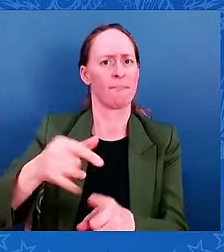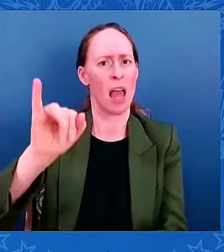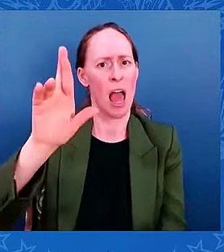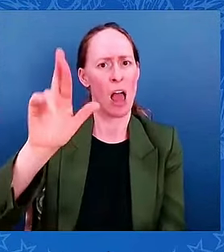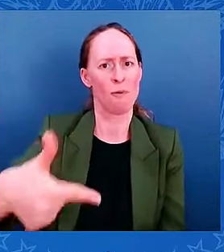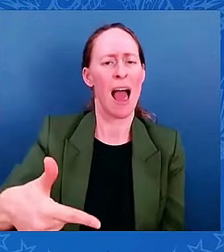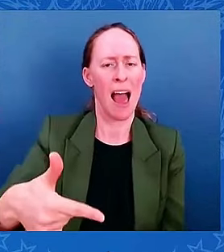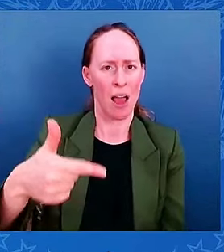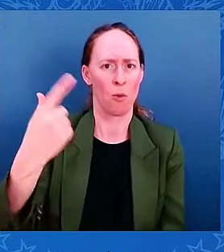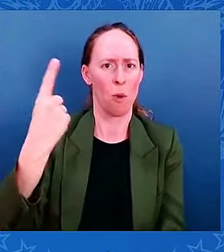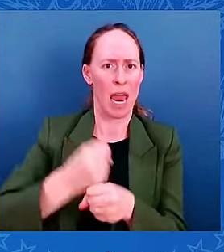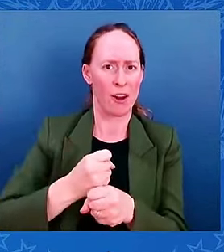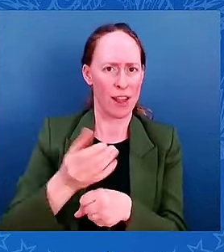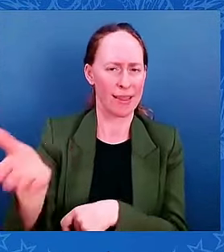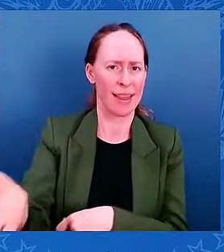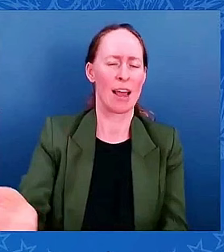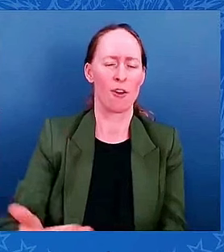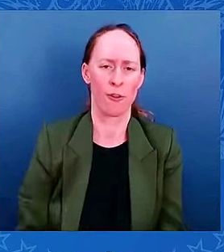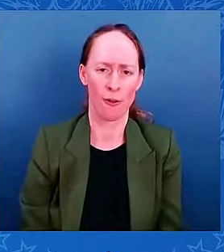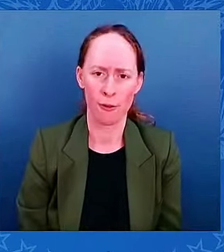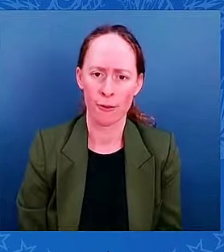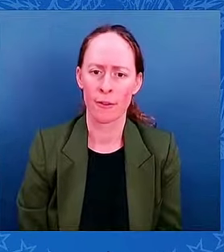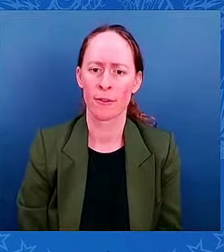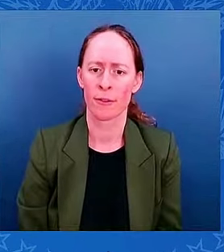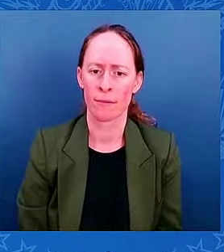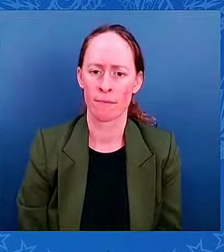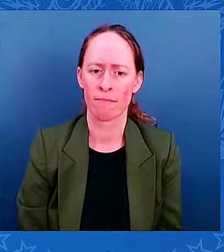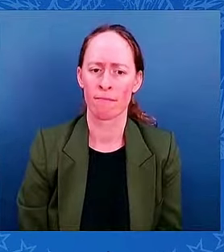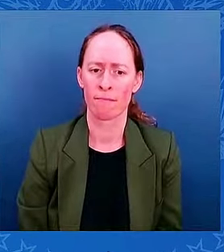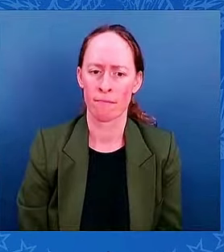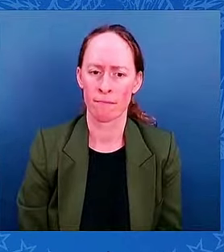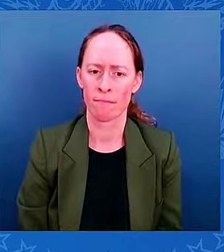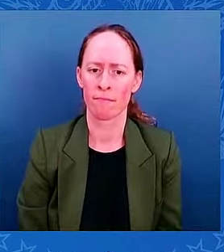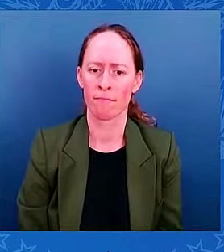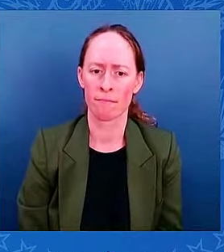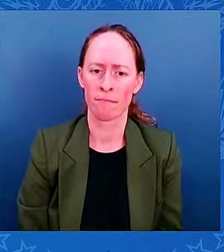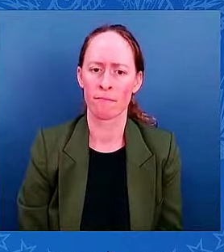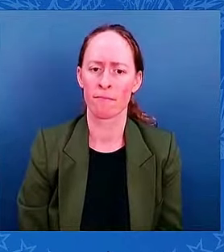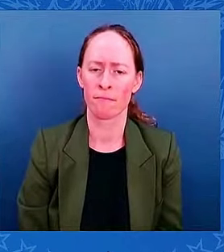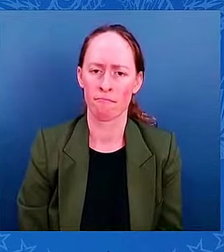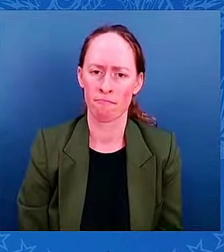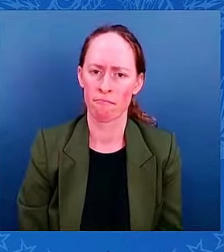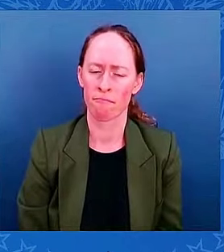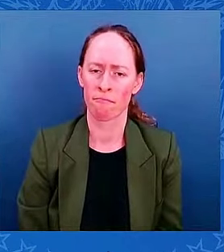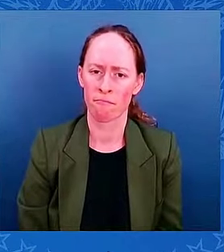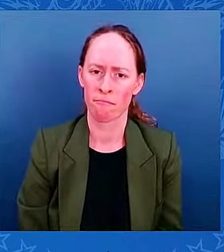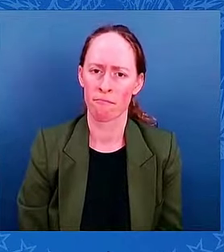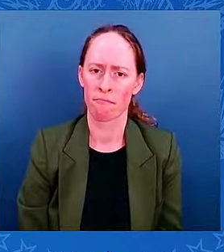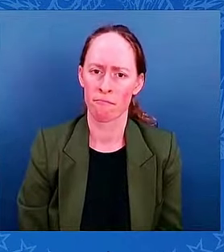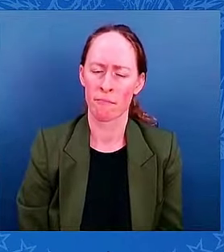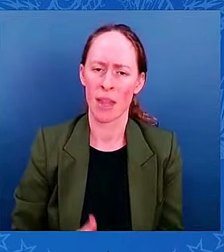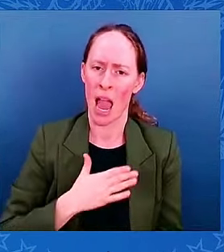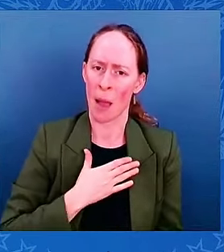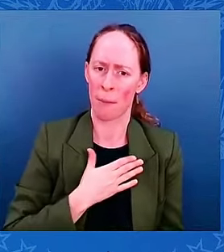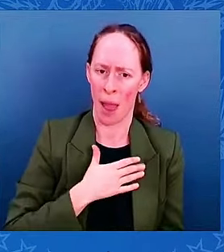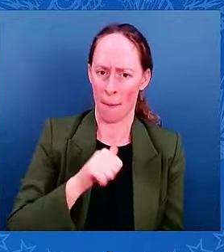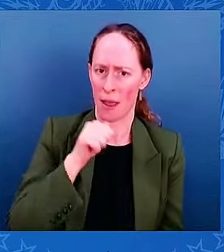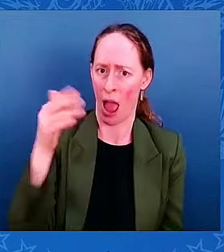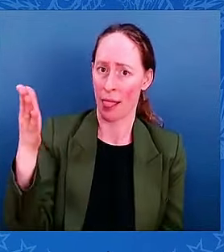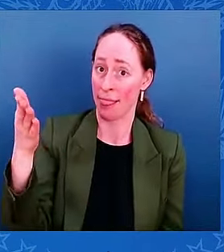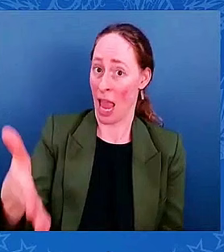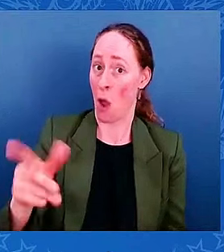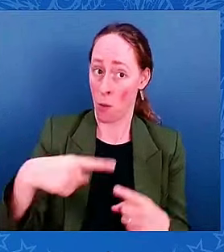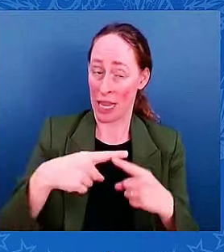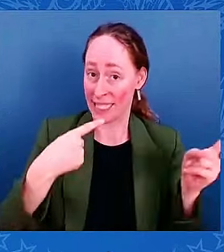I'm just happy, and I mean this in front of my heart. I'm glad I wasn't there. I think I would have done something.